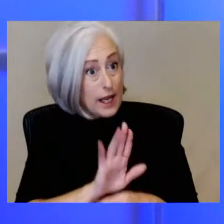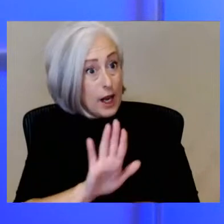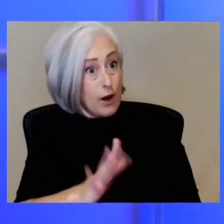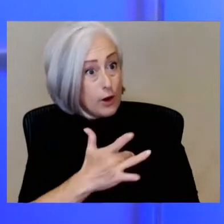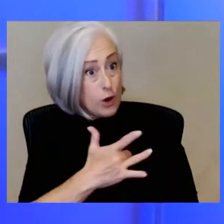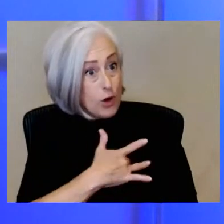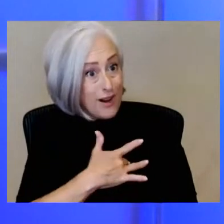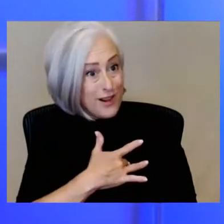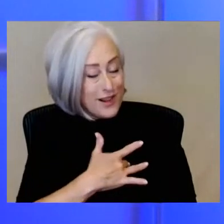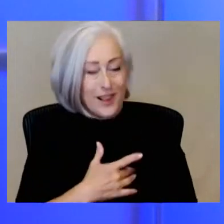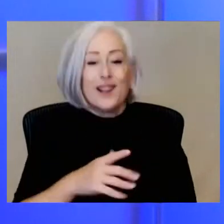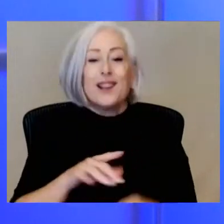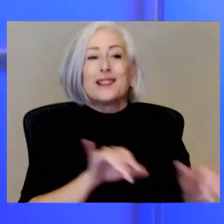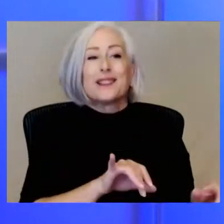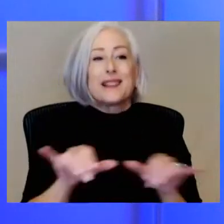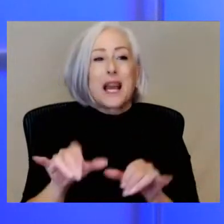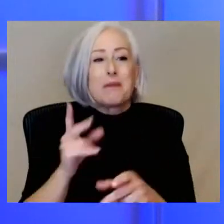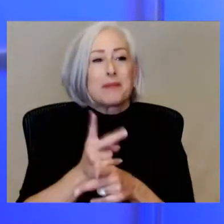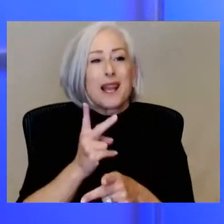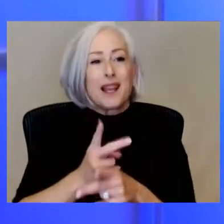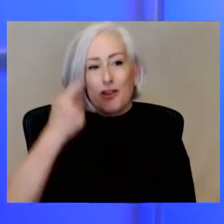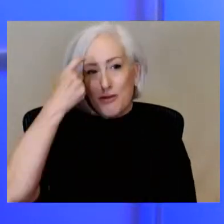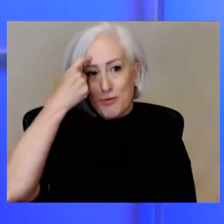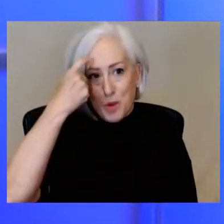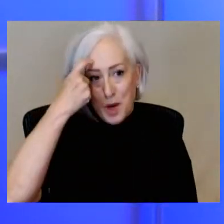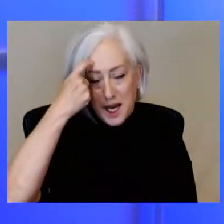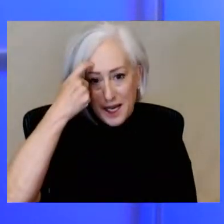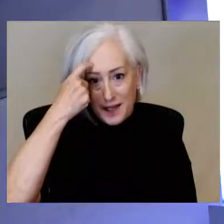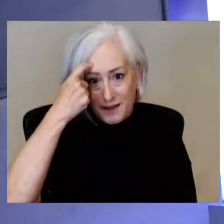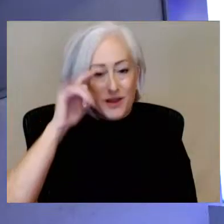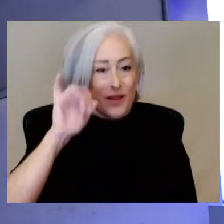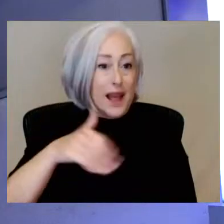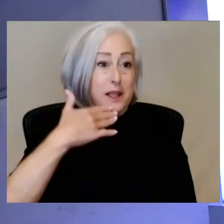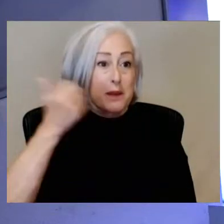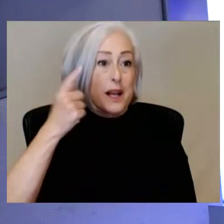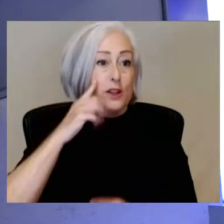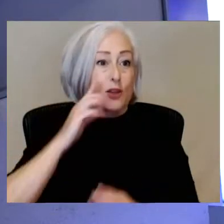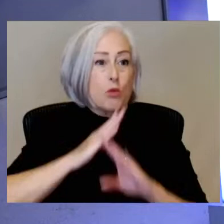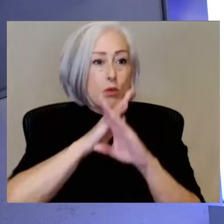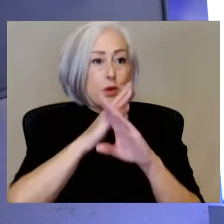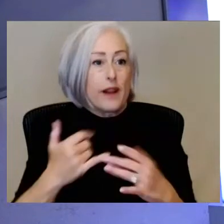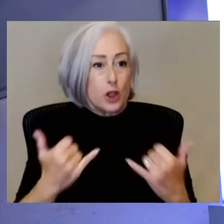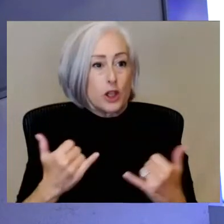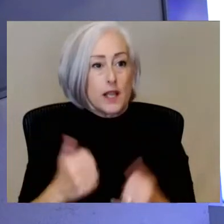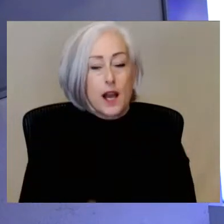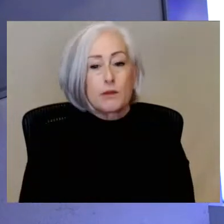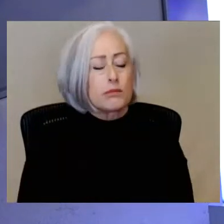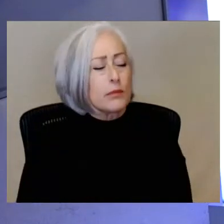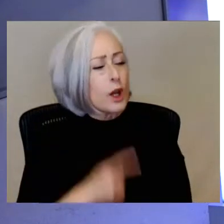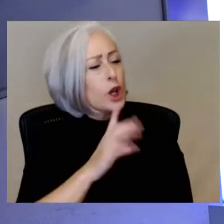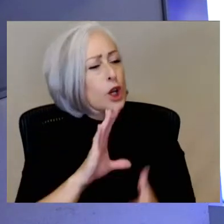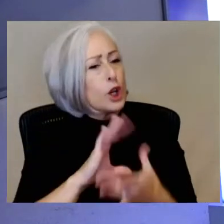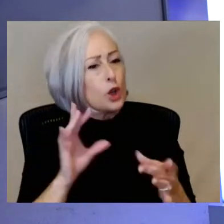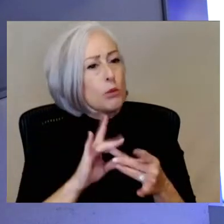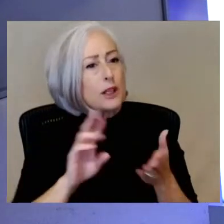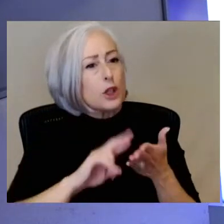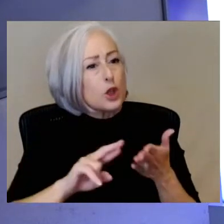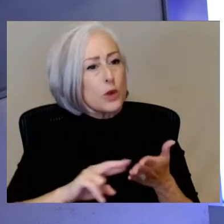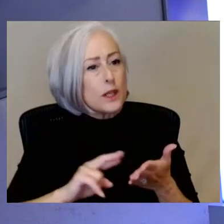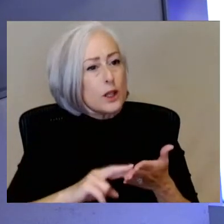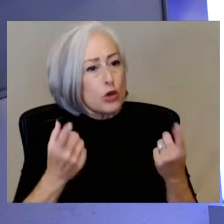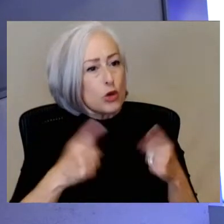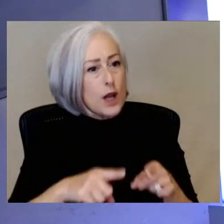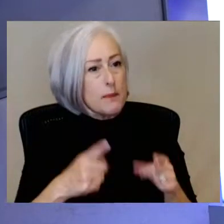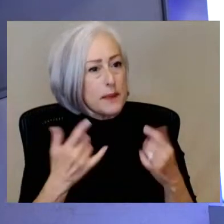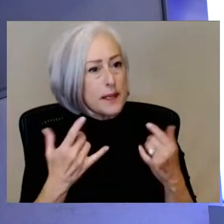right now in terms of prevention. So you've mentioned a lot of the research that's going on. What's